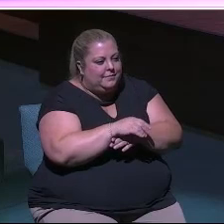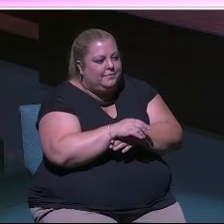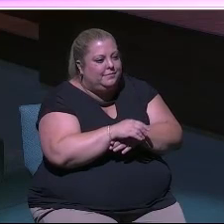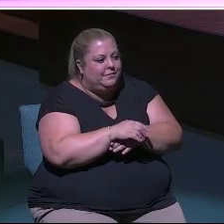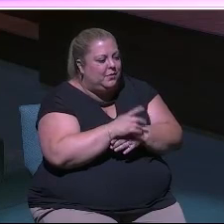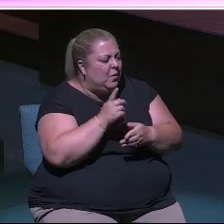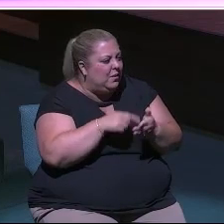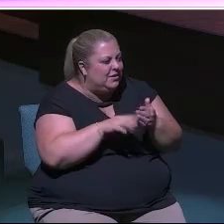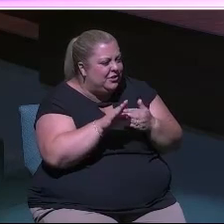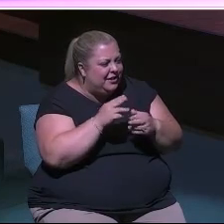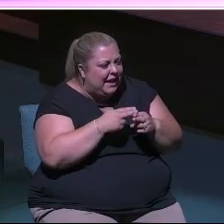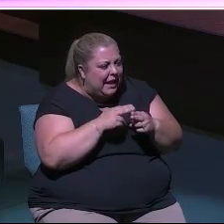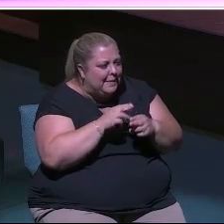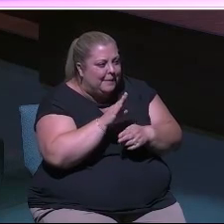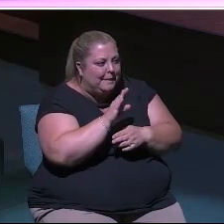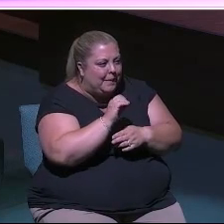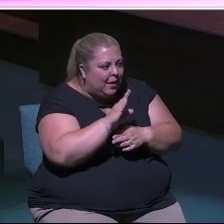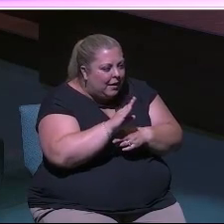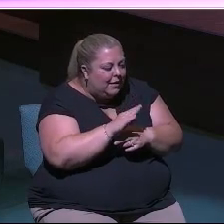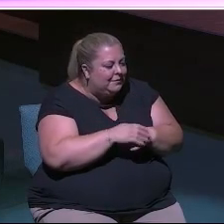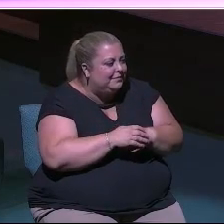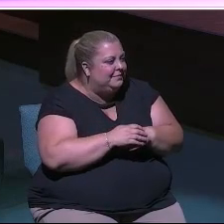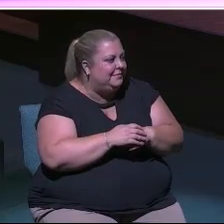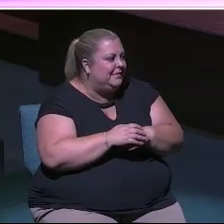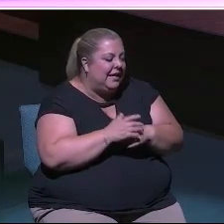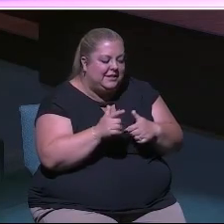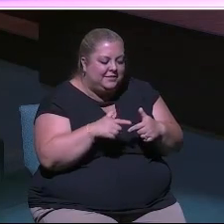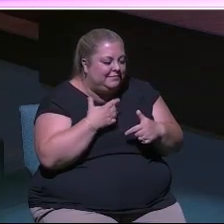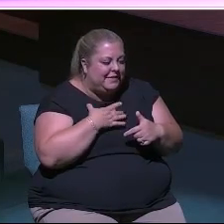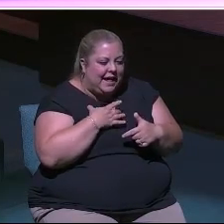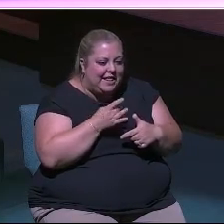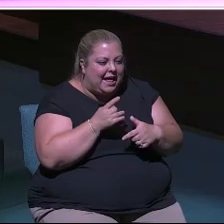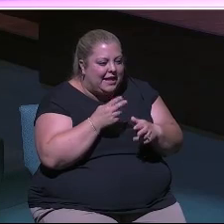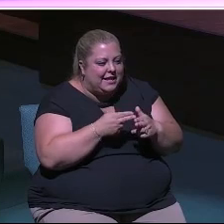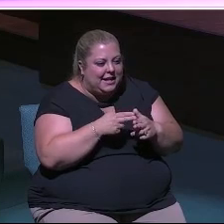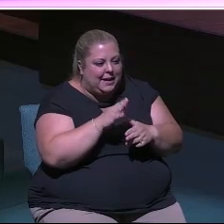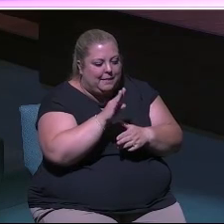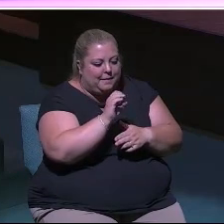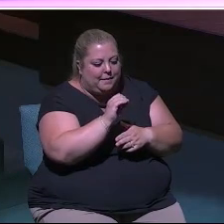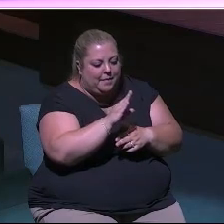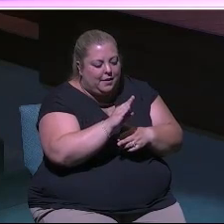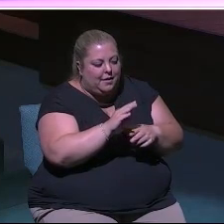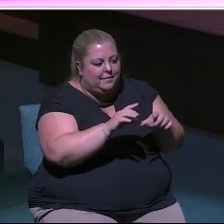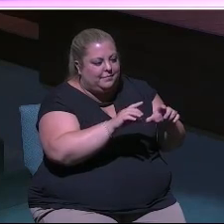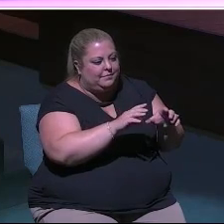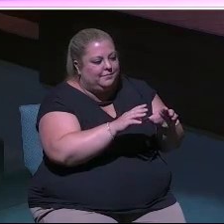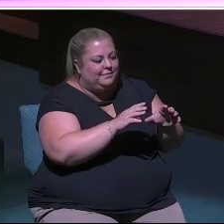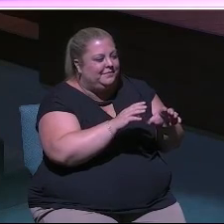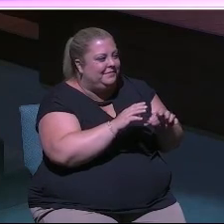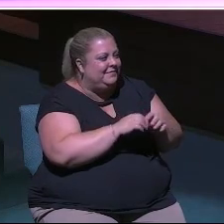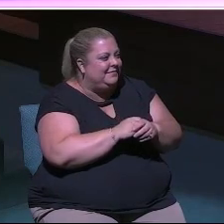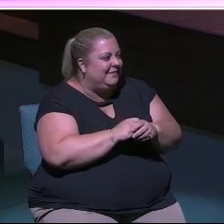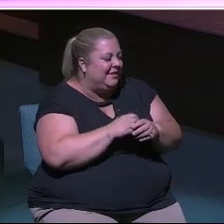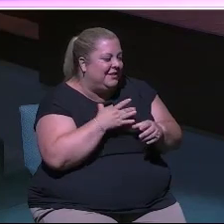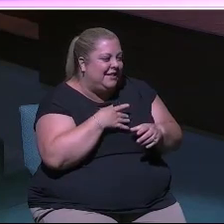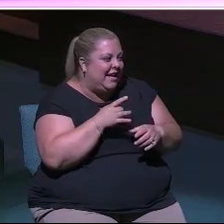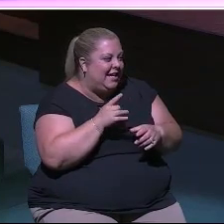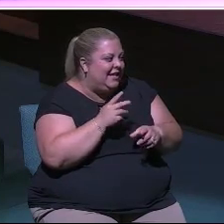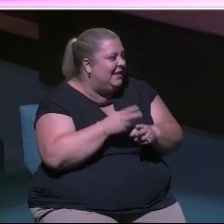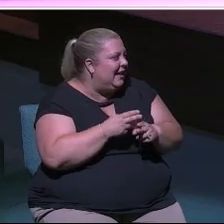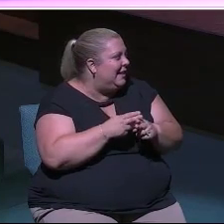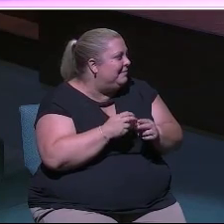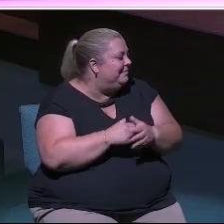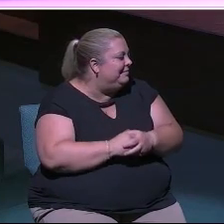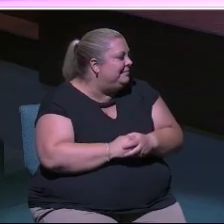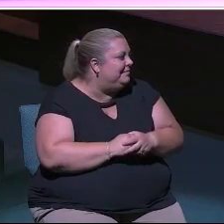Bob. I don't know who Bob is, but I like the name Bob. Don't call me Jimmy Bob, but I like the name Bob.